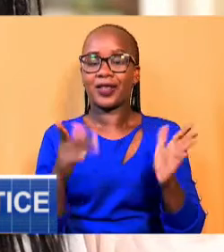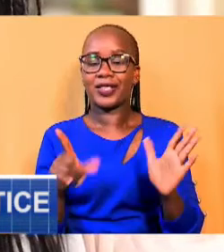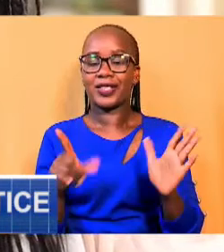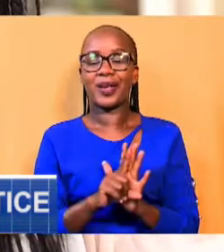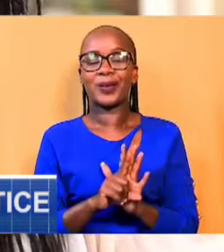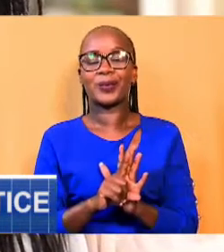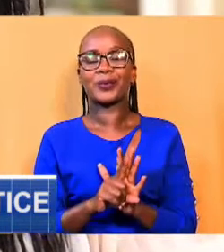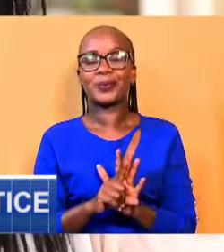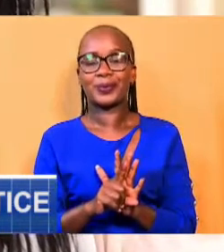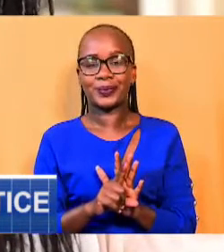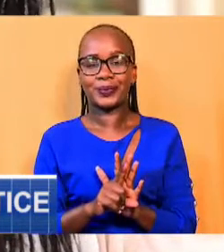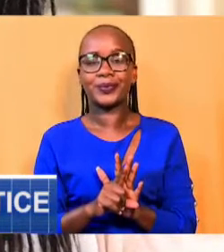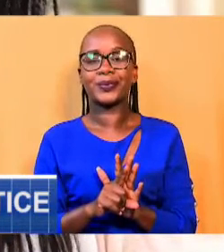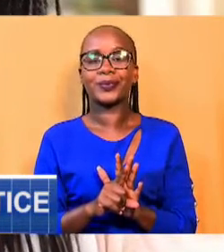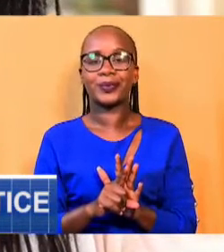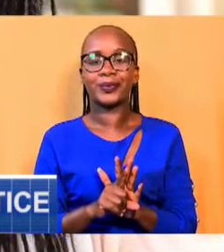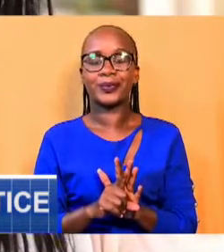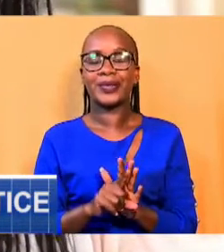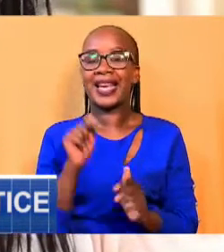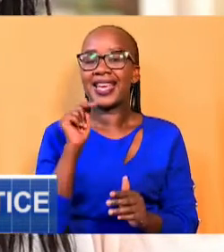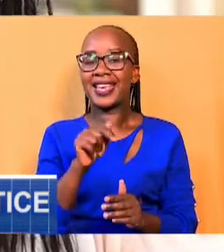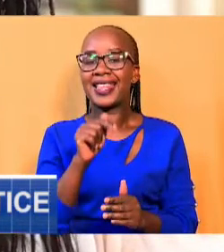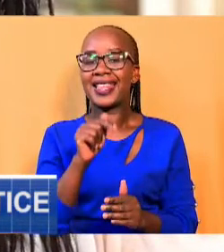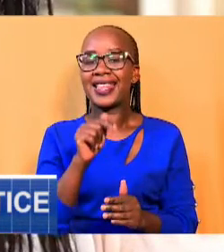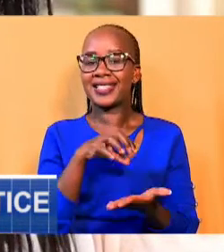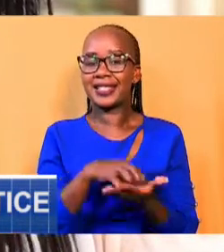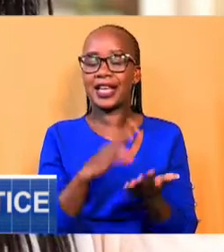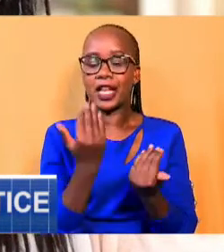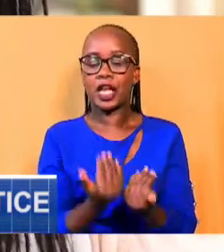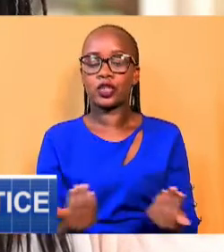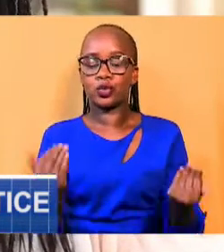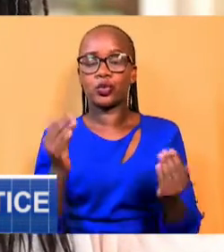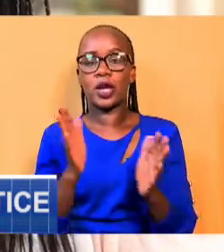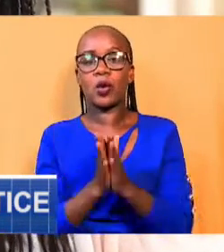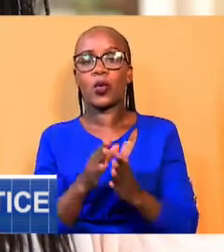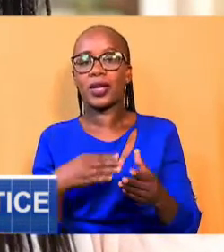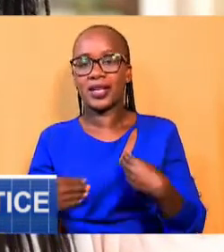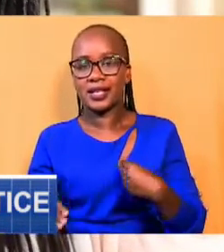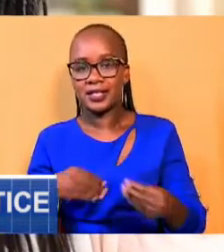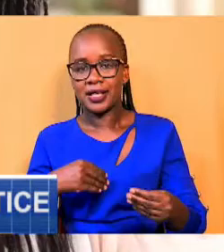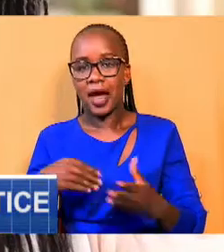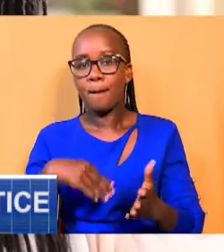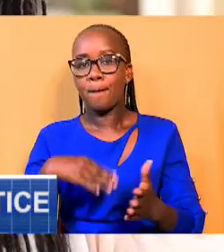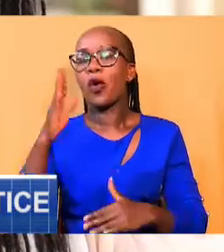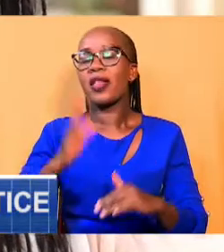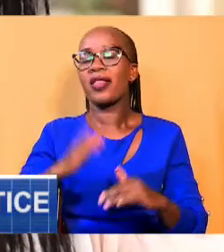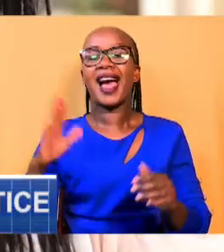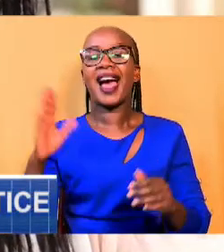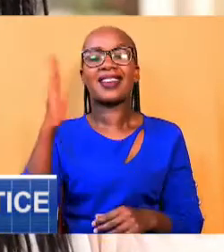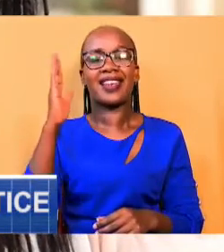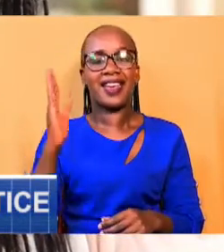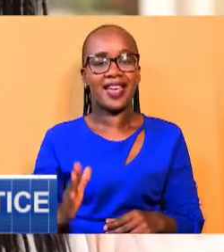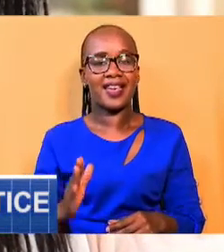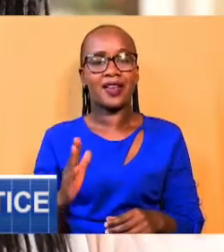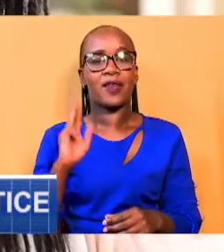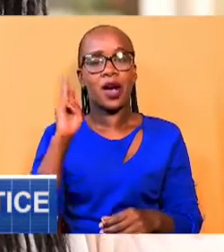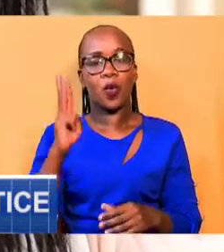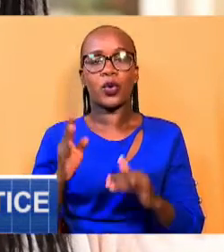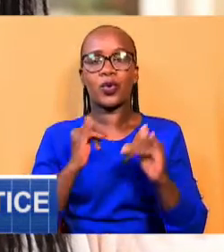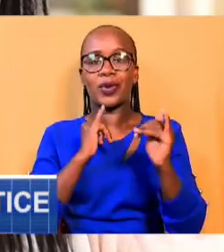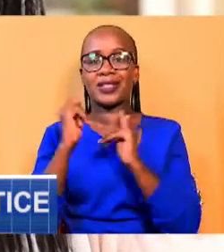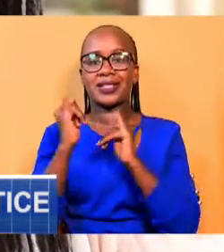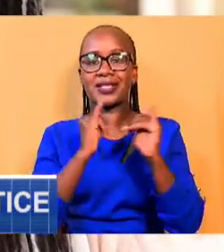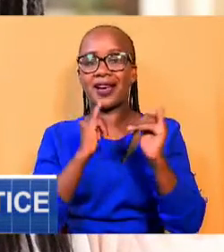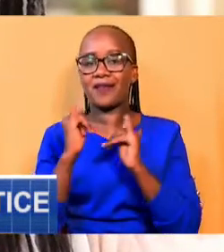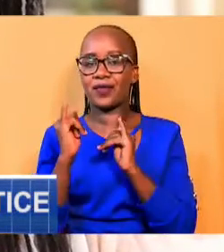to the law. And in this particular case, children with disabilities more than ever cannot be